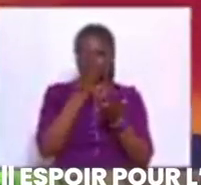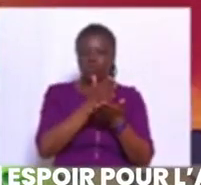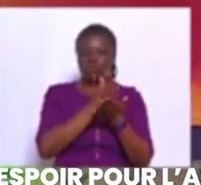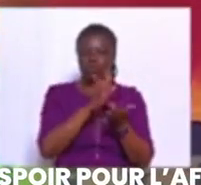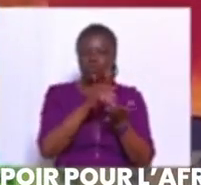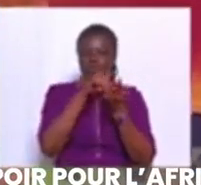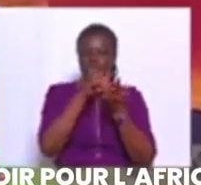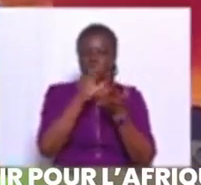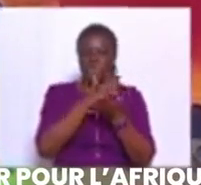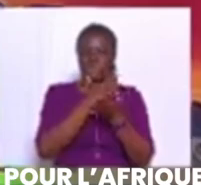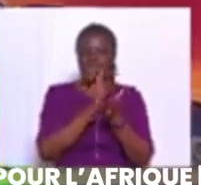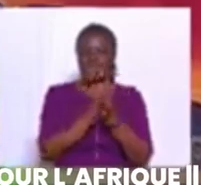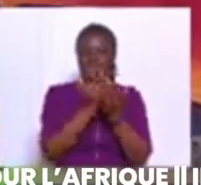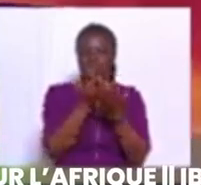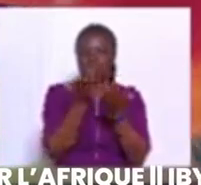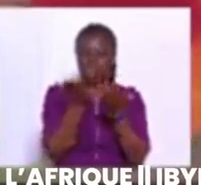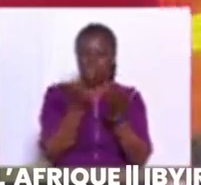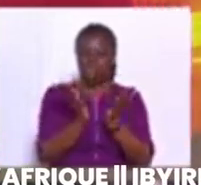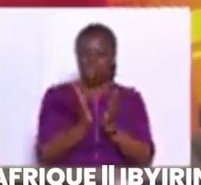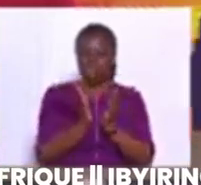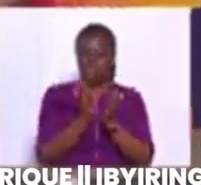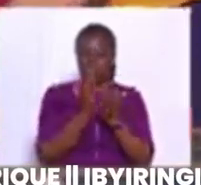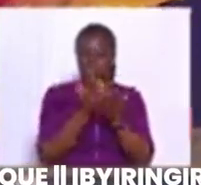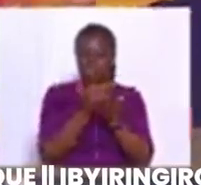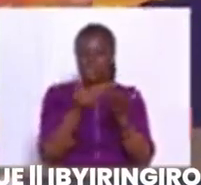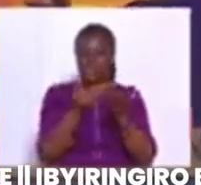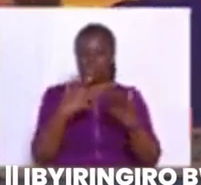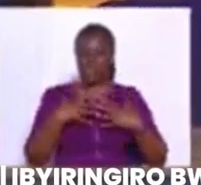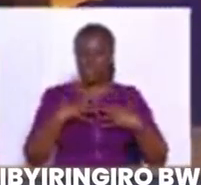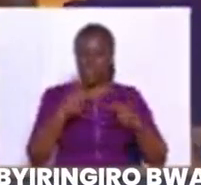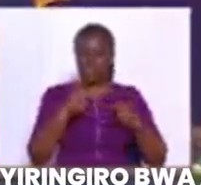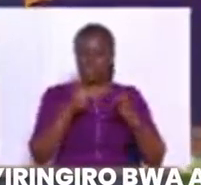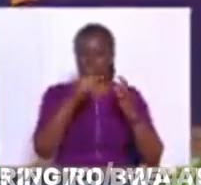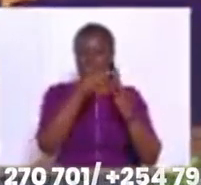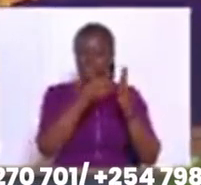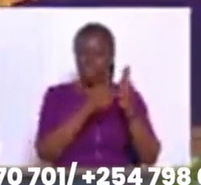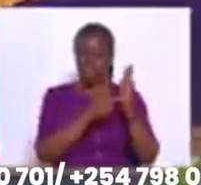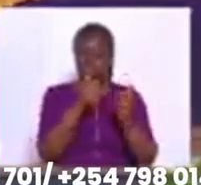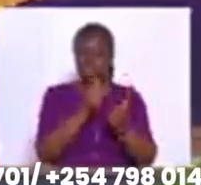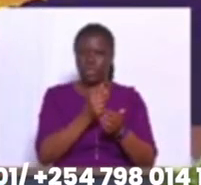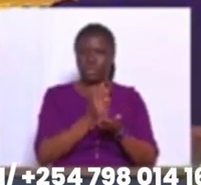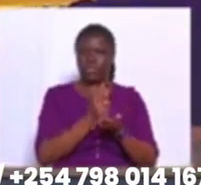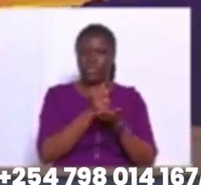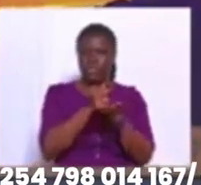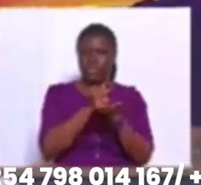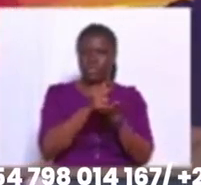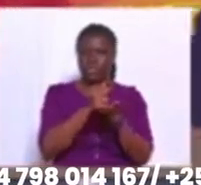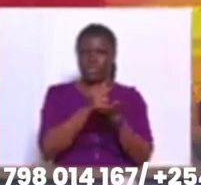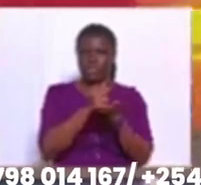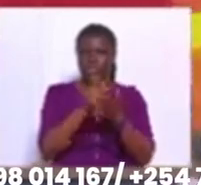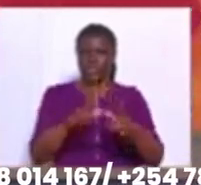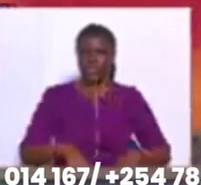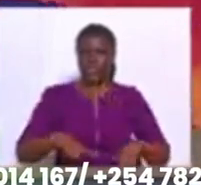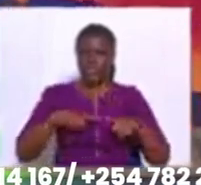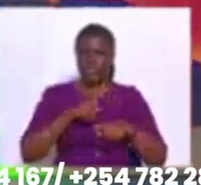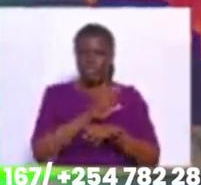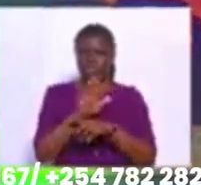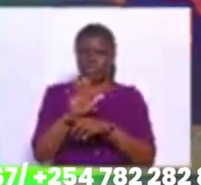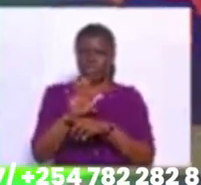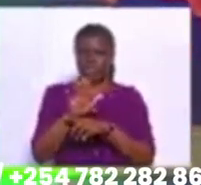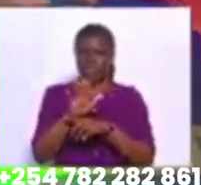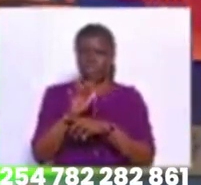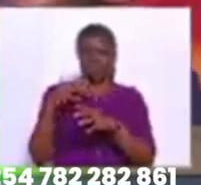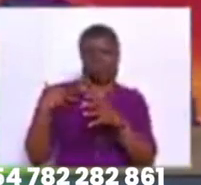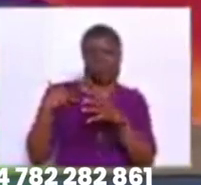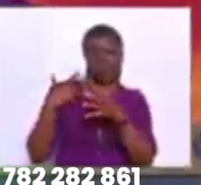to be sharing with you some of these health tips that will take you throughout your life. We've been looking at this